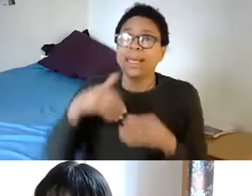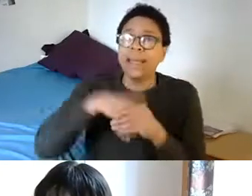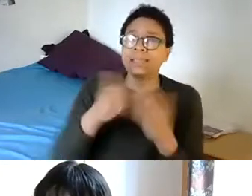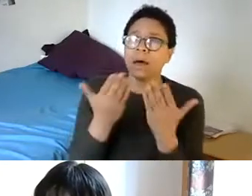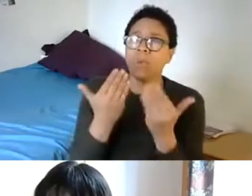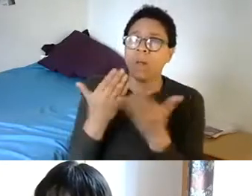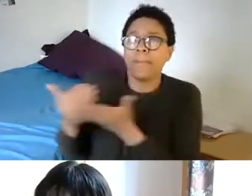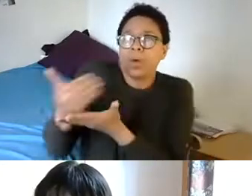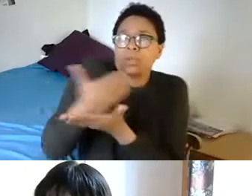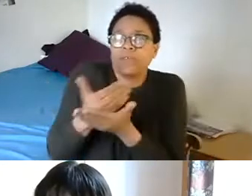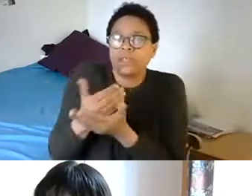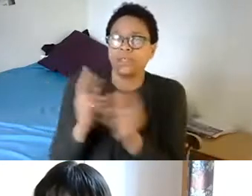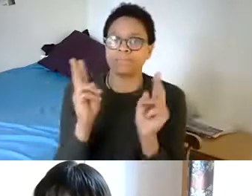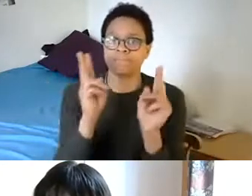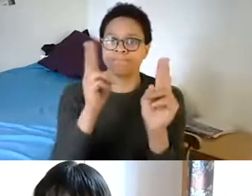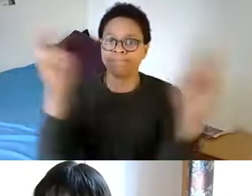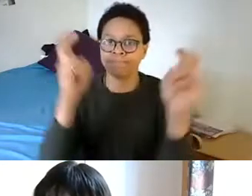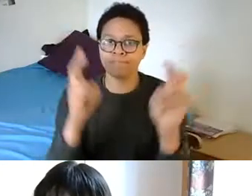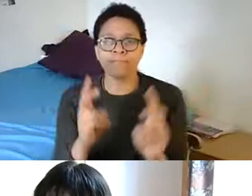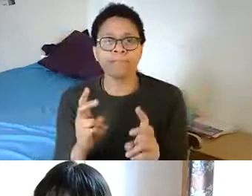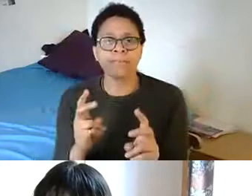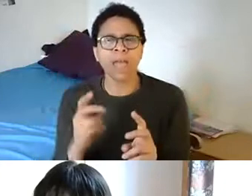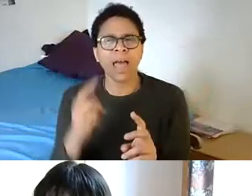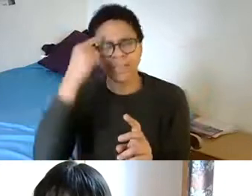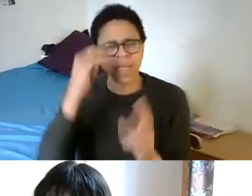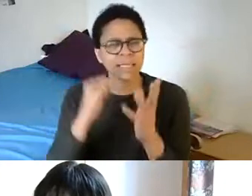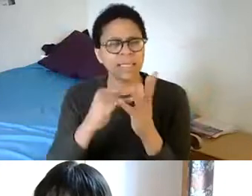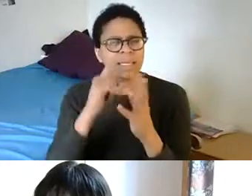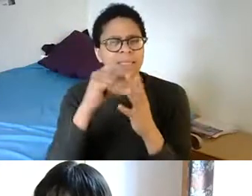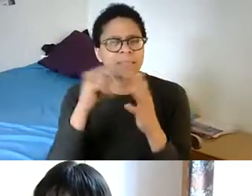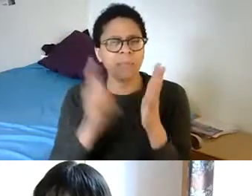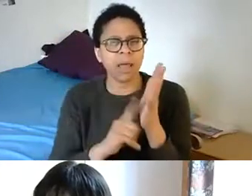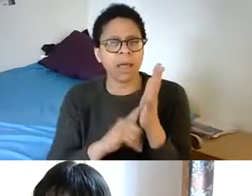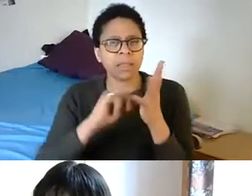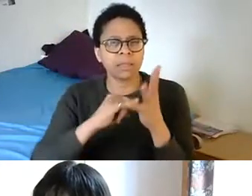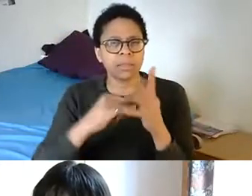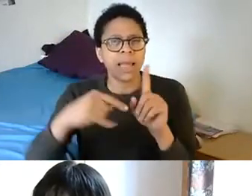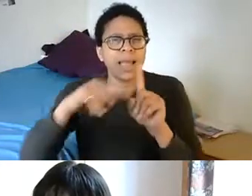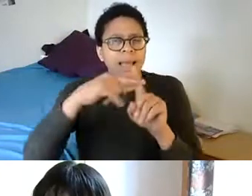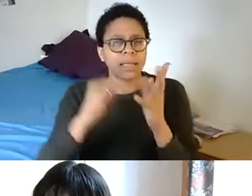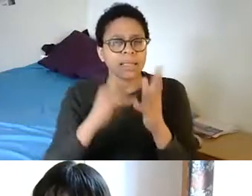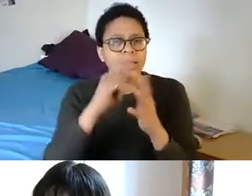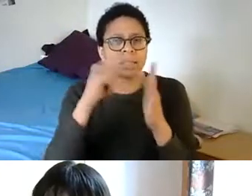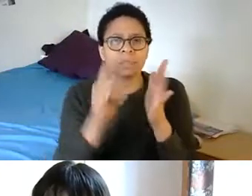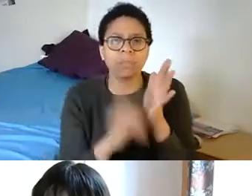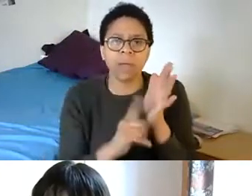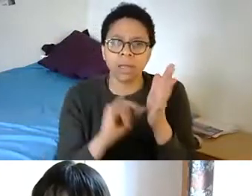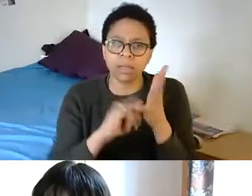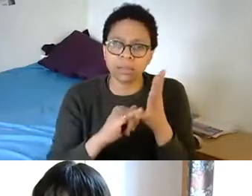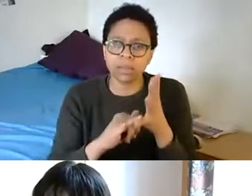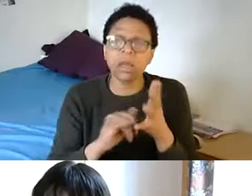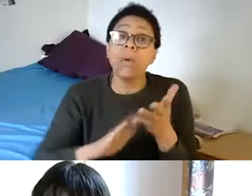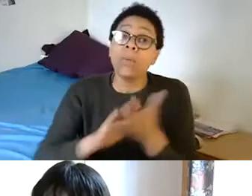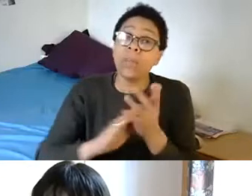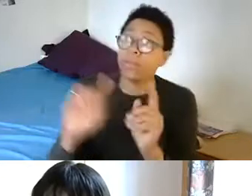Conservation called it's like Spells and Spills, where actually they're bringing in scientists to actually analyze some